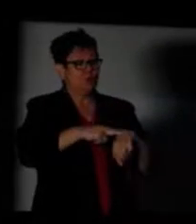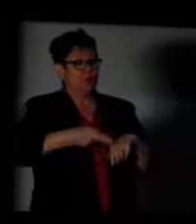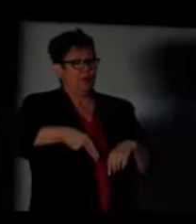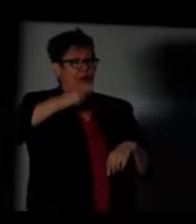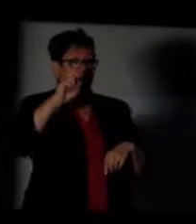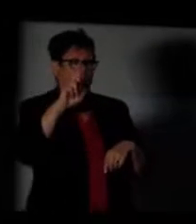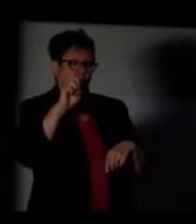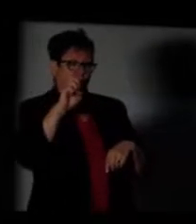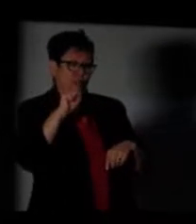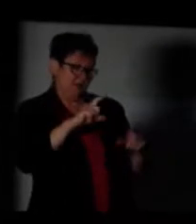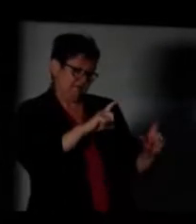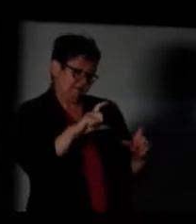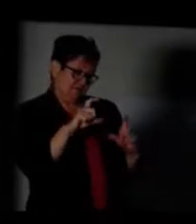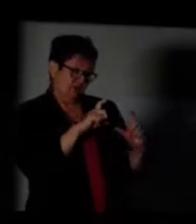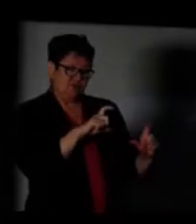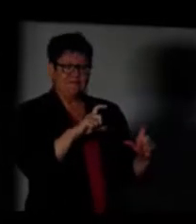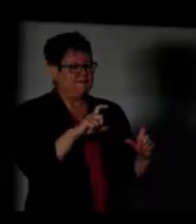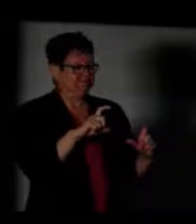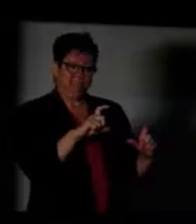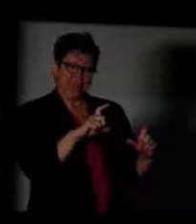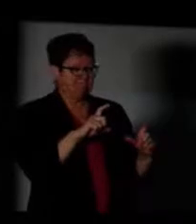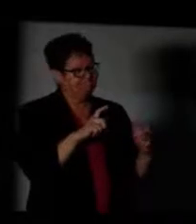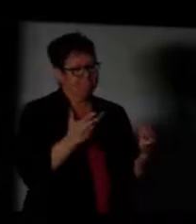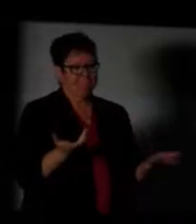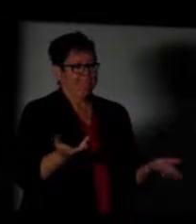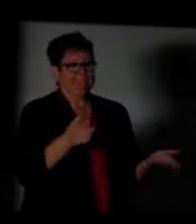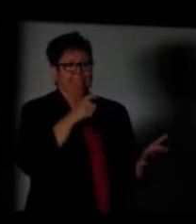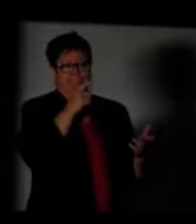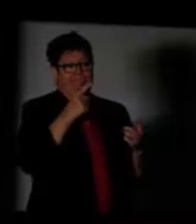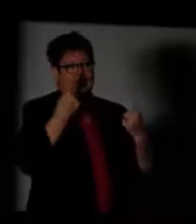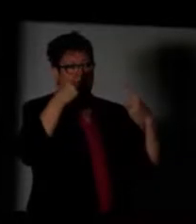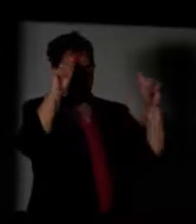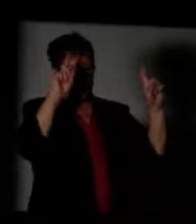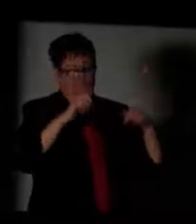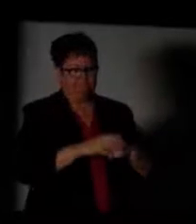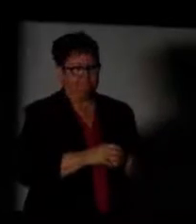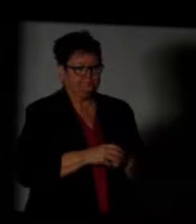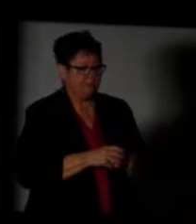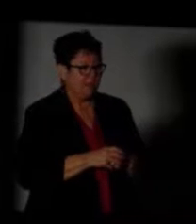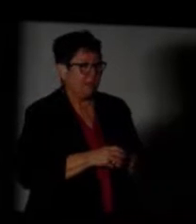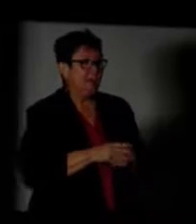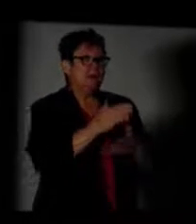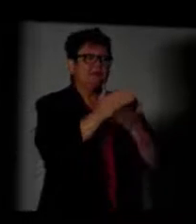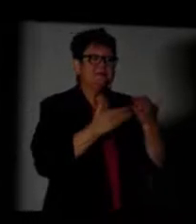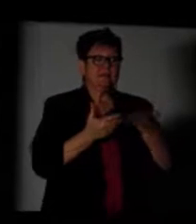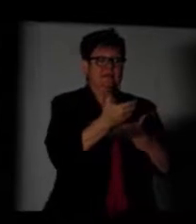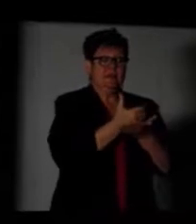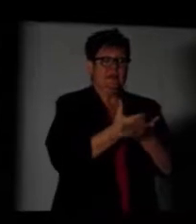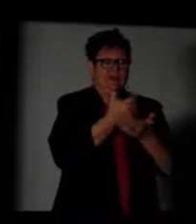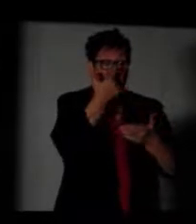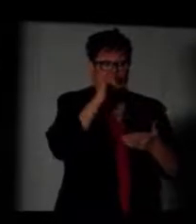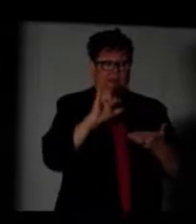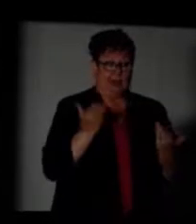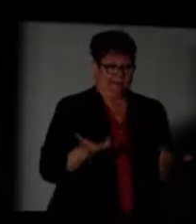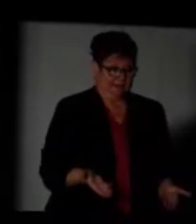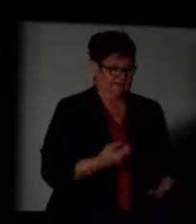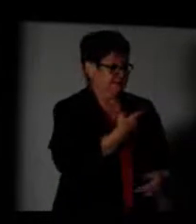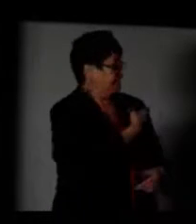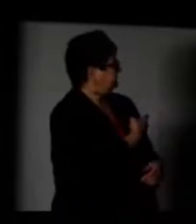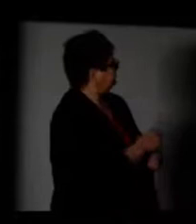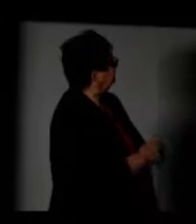designed for archives and so on aren't so suitable. Some of the collections look like this. For